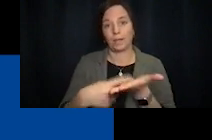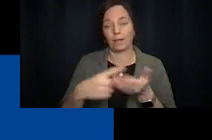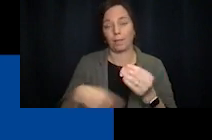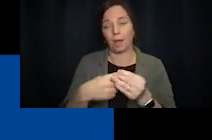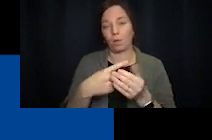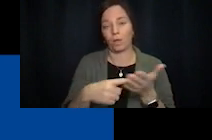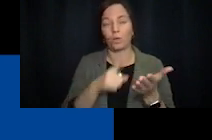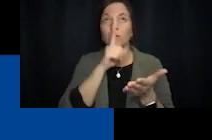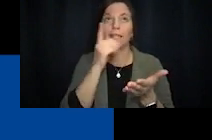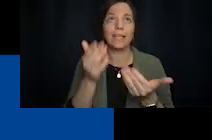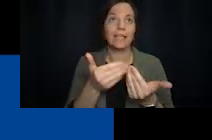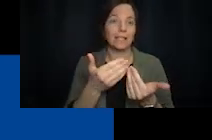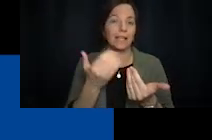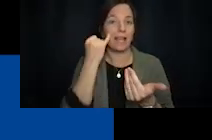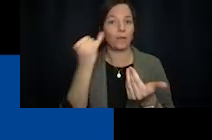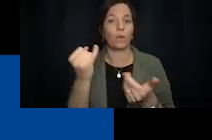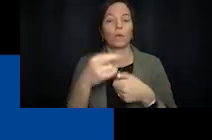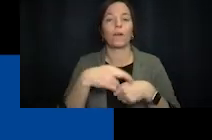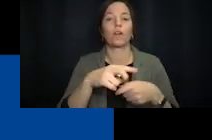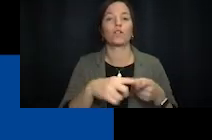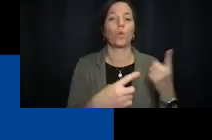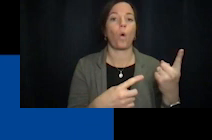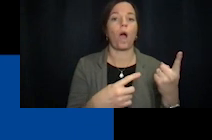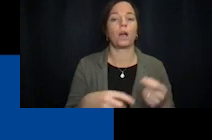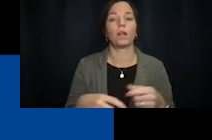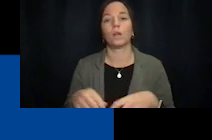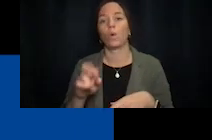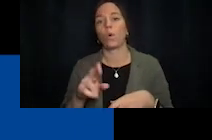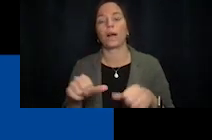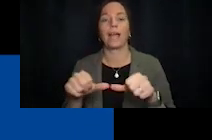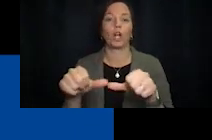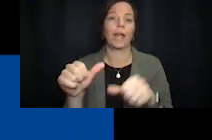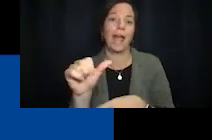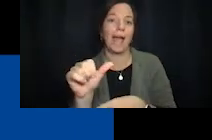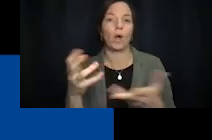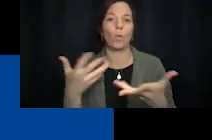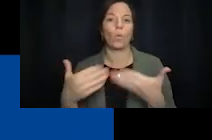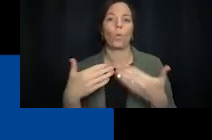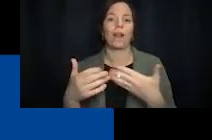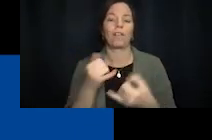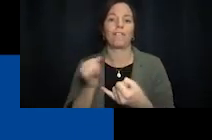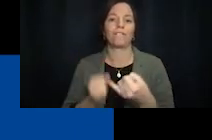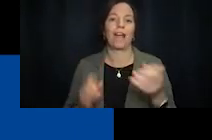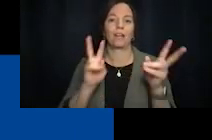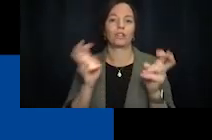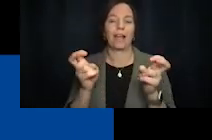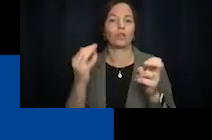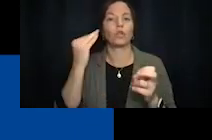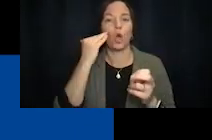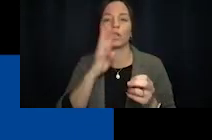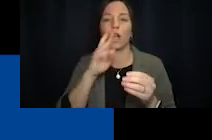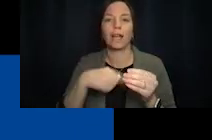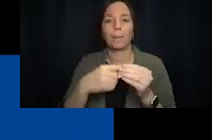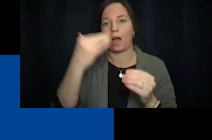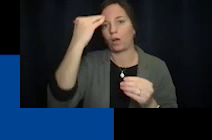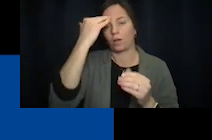would be a lot easier to know if we refer to area 1 or area A, whatever the final kind of title of that is, that we're talking about composition and